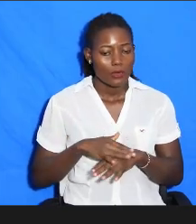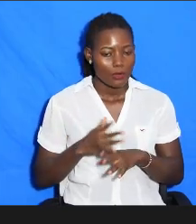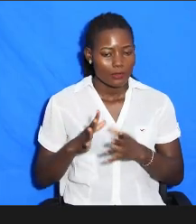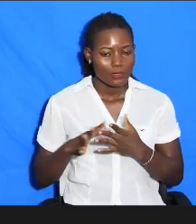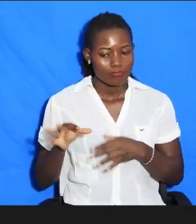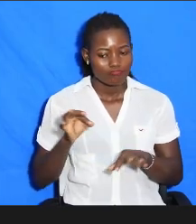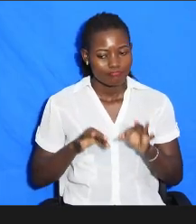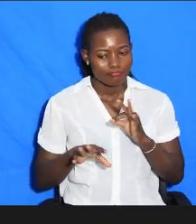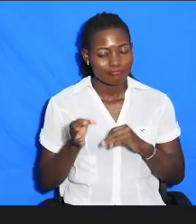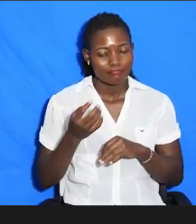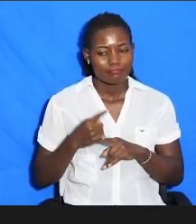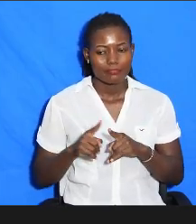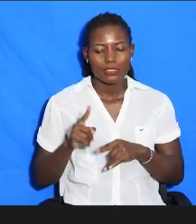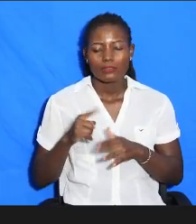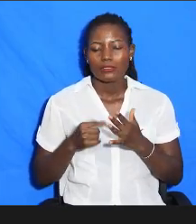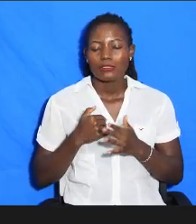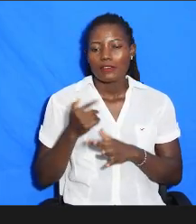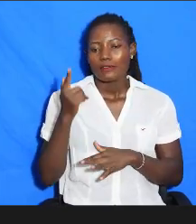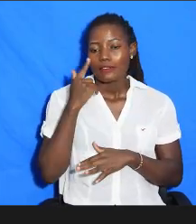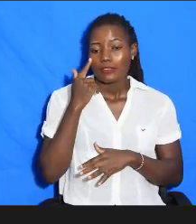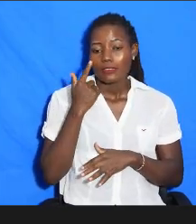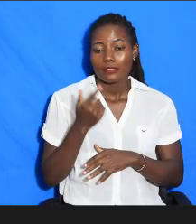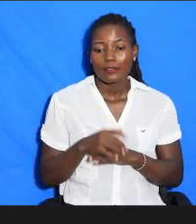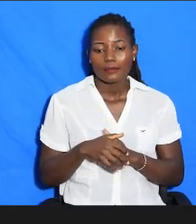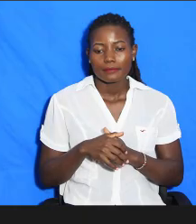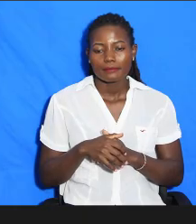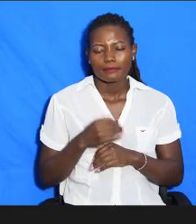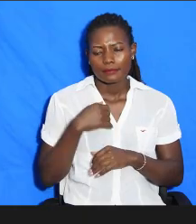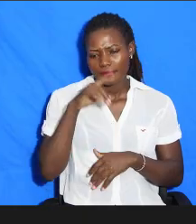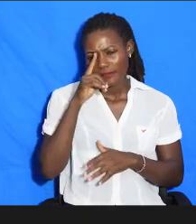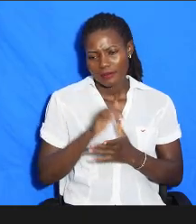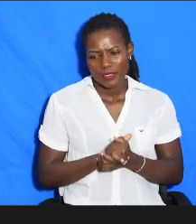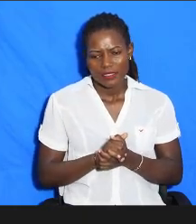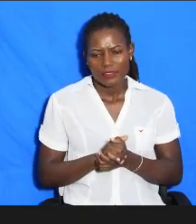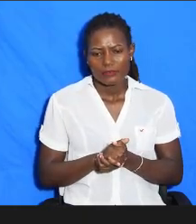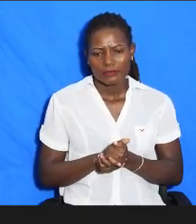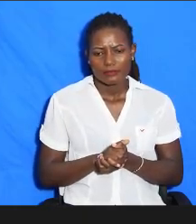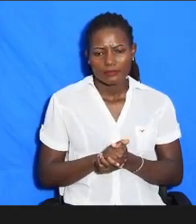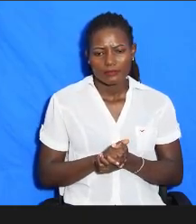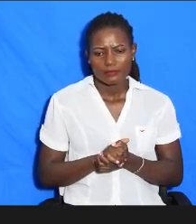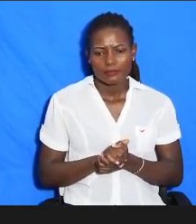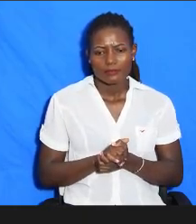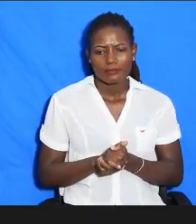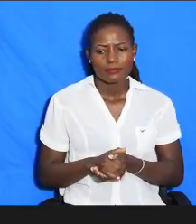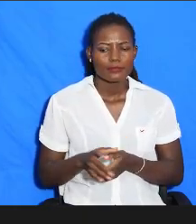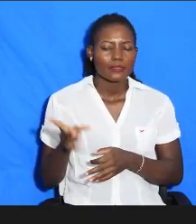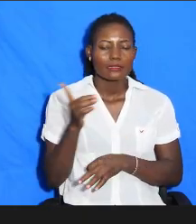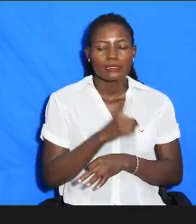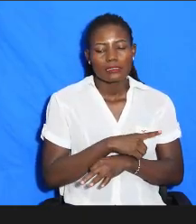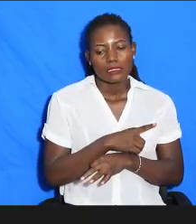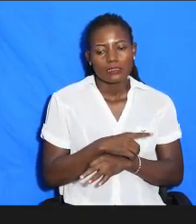But what I've really seen is that I believe the times that the dates that they normally put for the